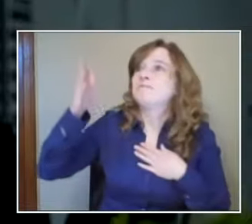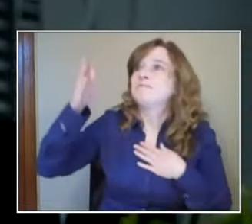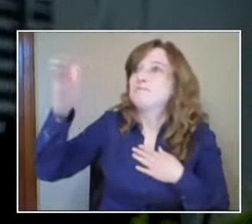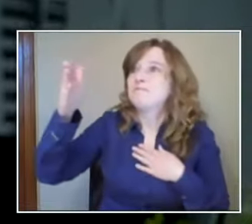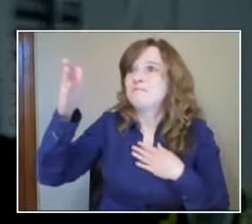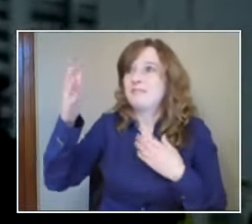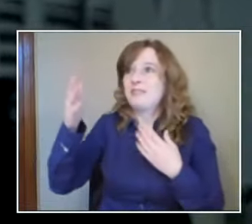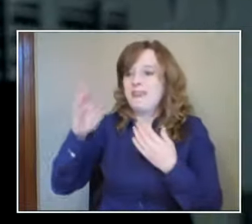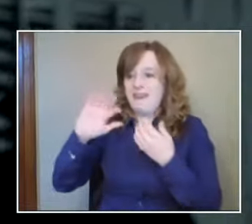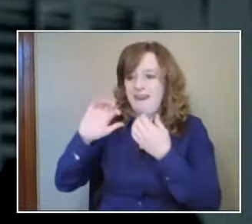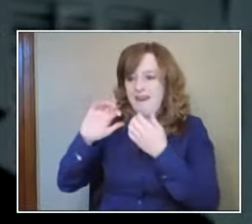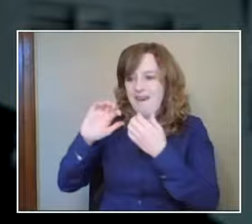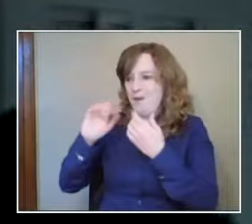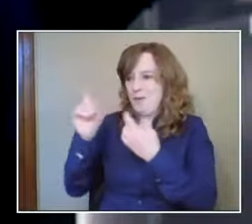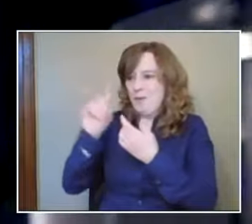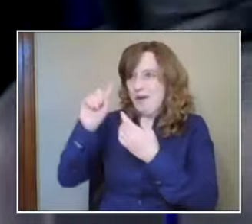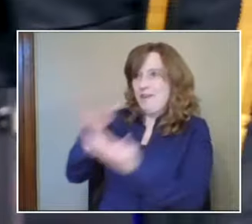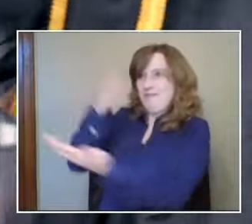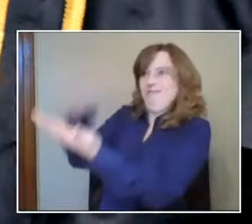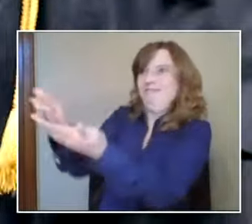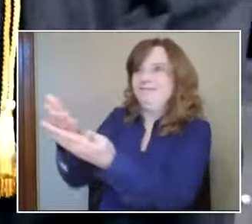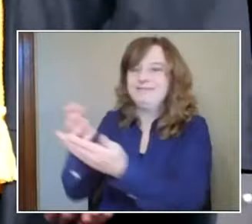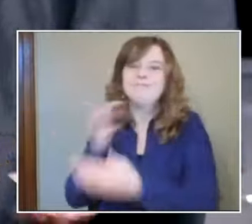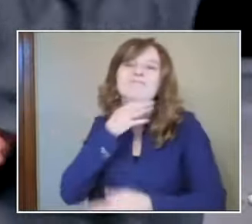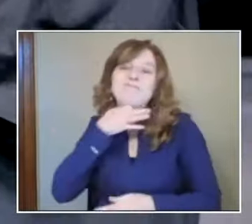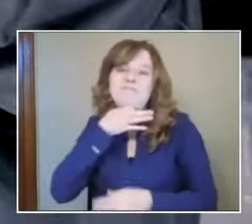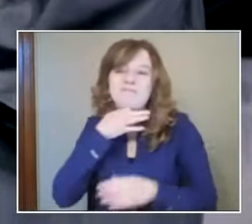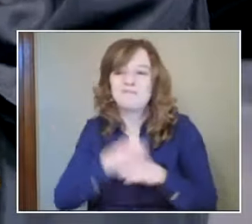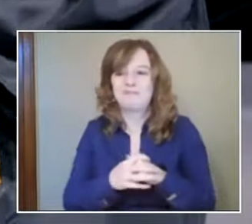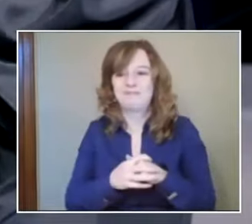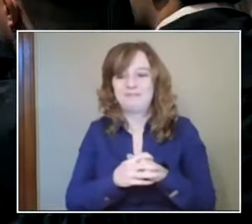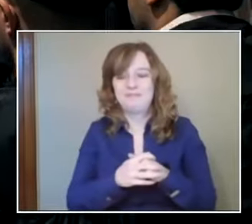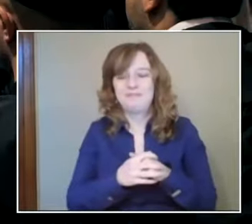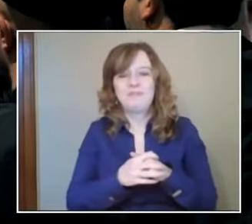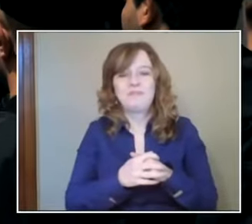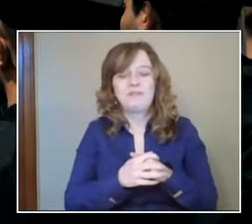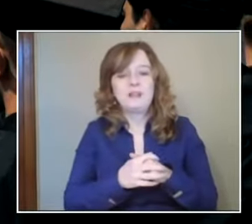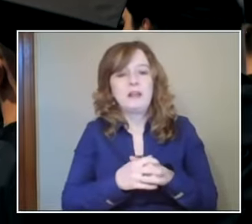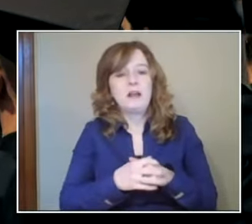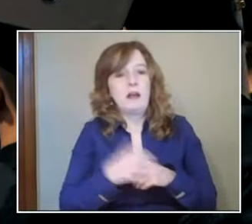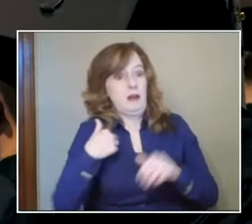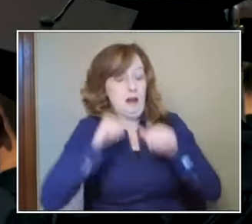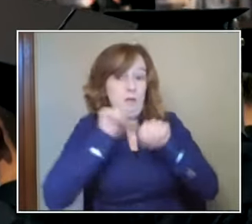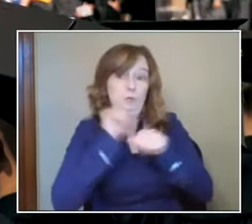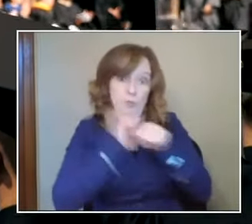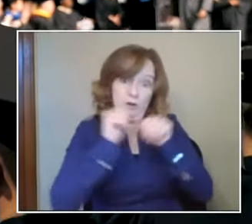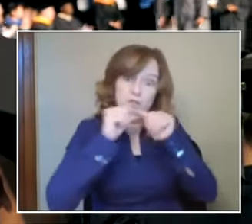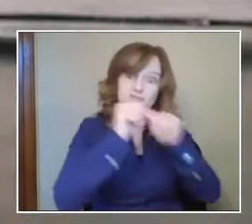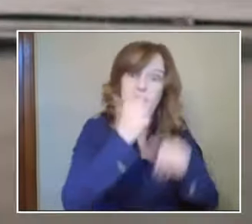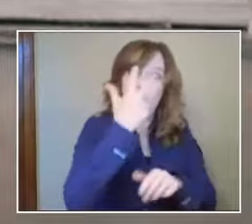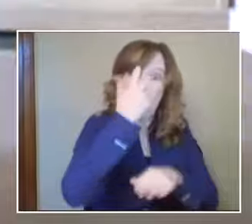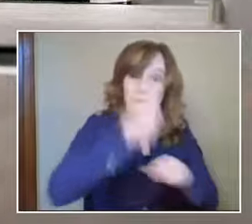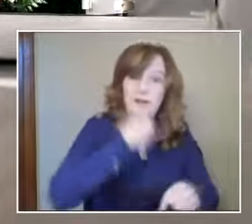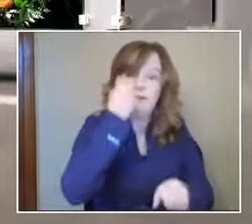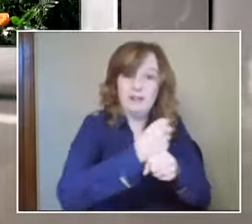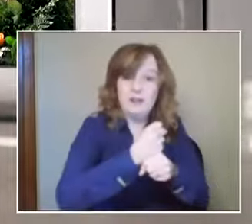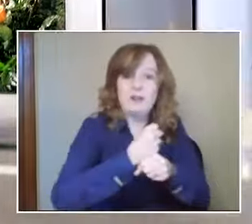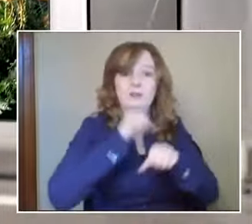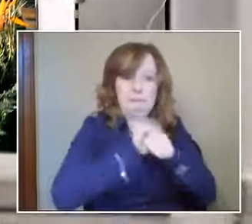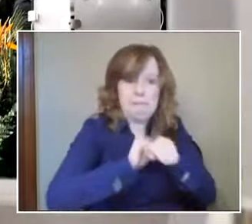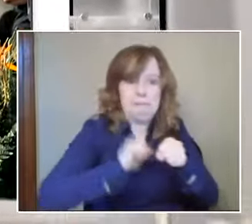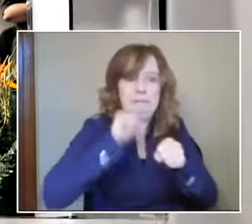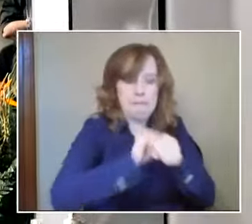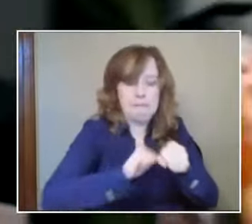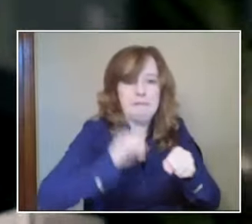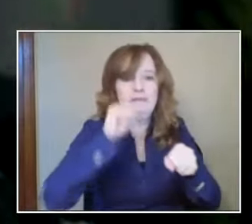going to take me. I spent 3 years and worked hard to get to what I wanted to do with my life. It means a lot to know that Columbus State